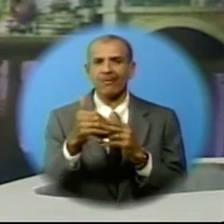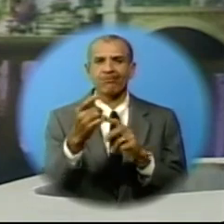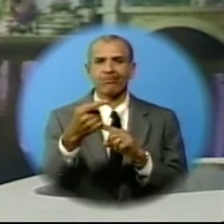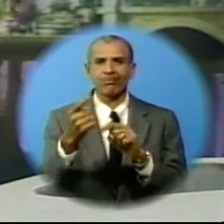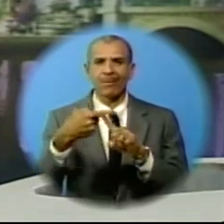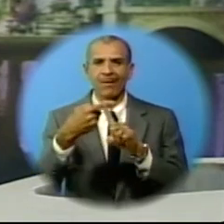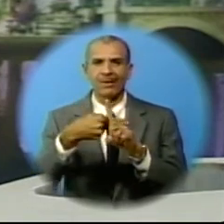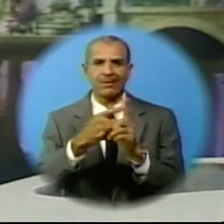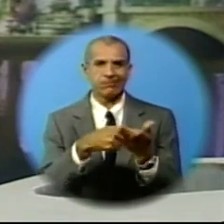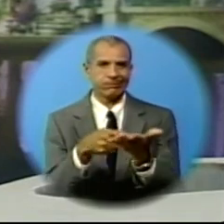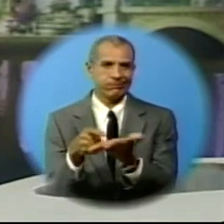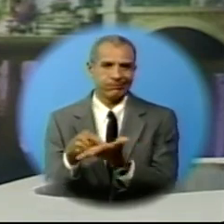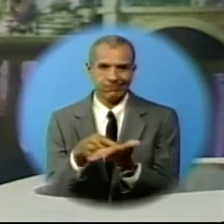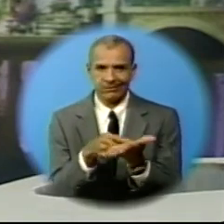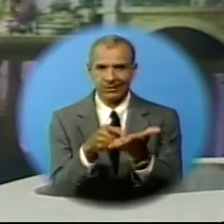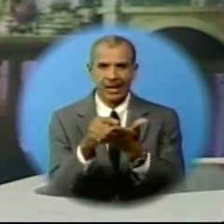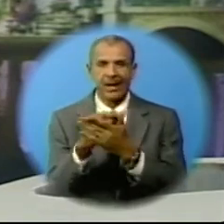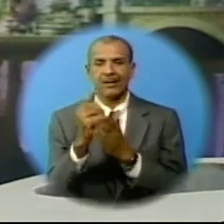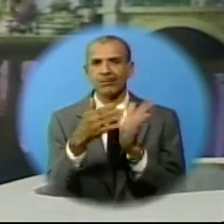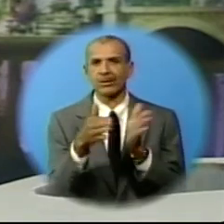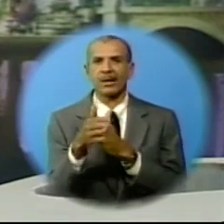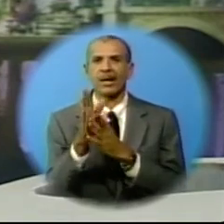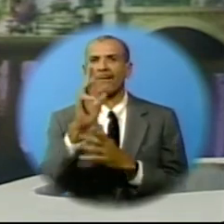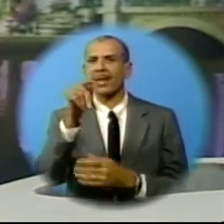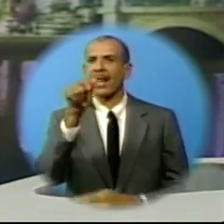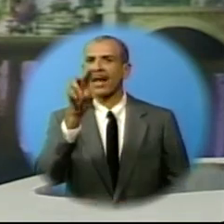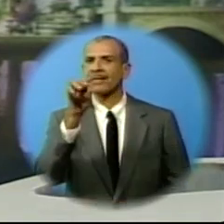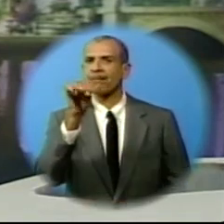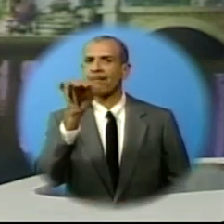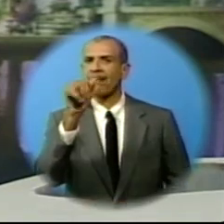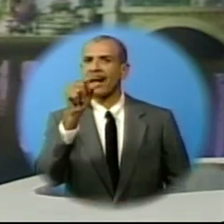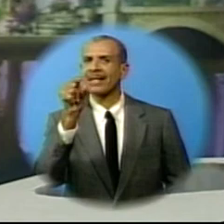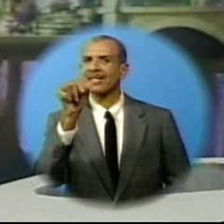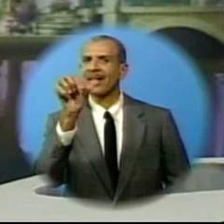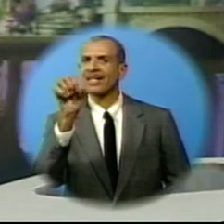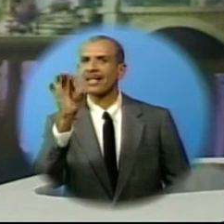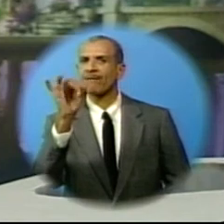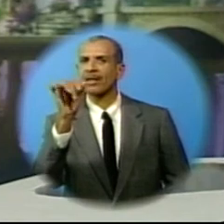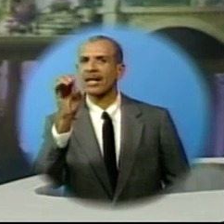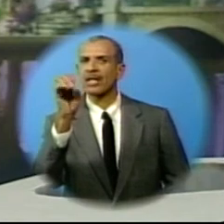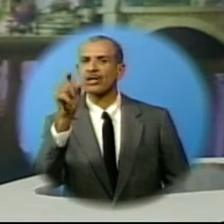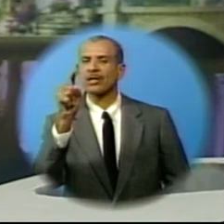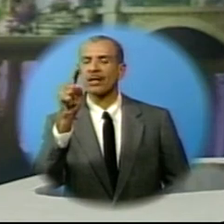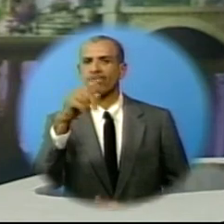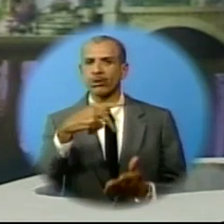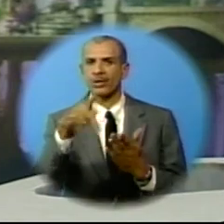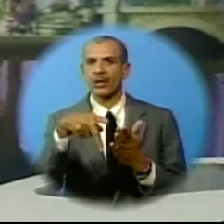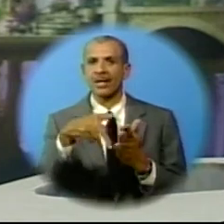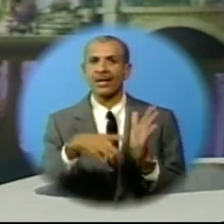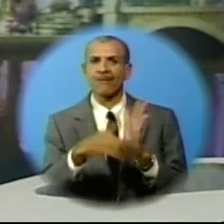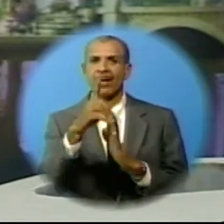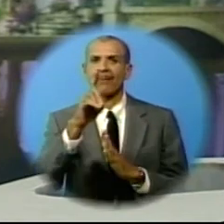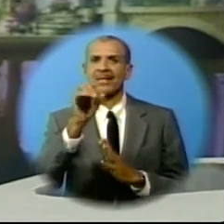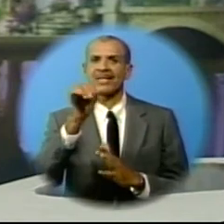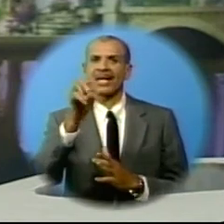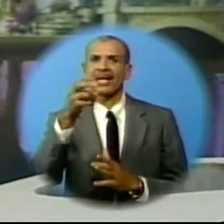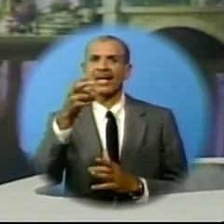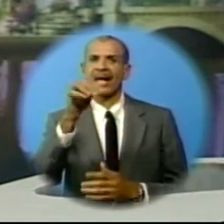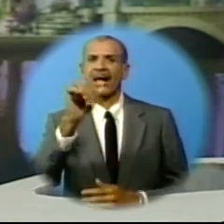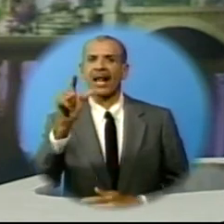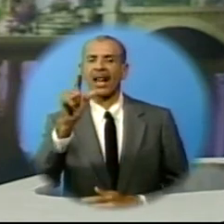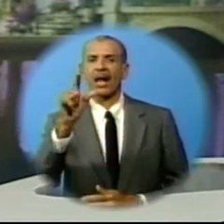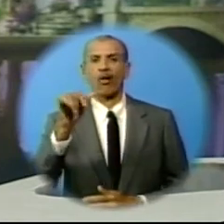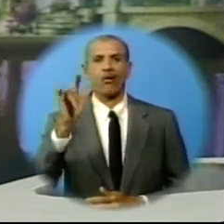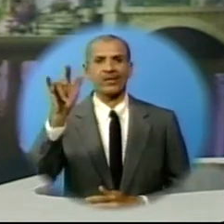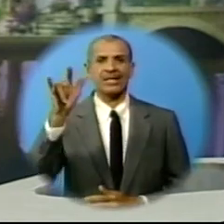of controversy and debate over the proposed plasma gasification project, which was to be developed by Cahill, an overseas-based